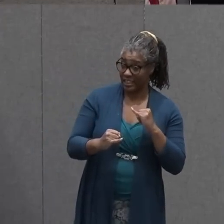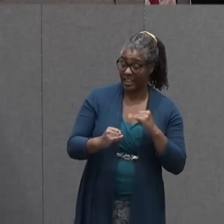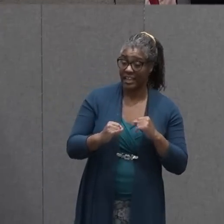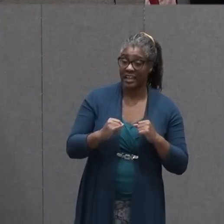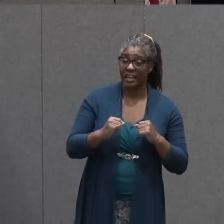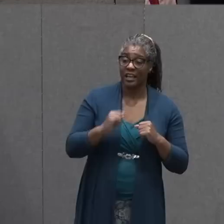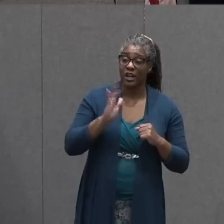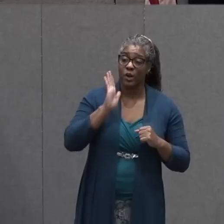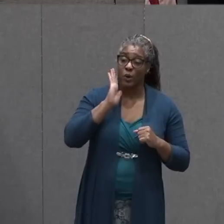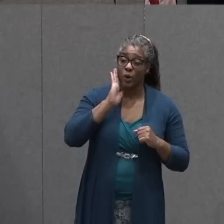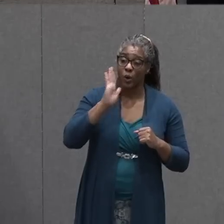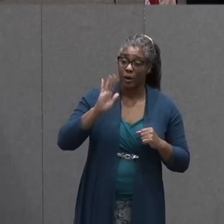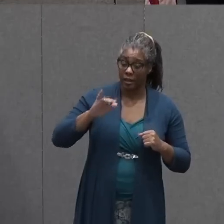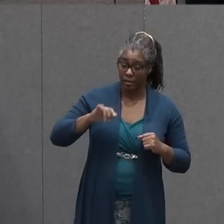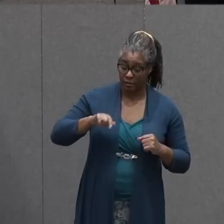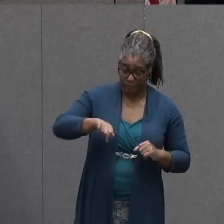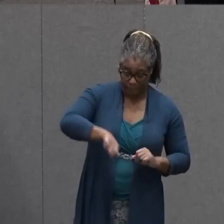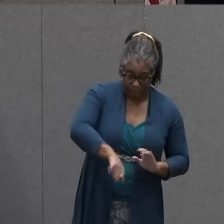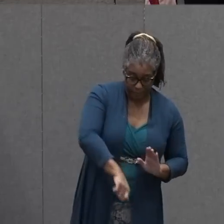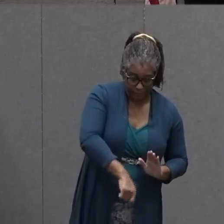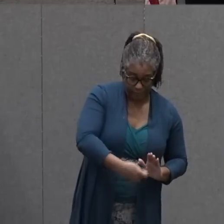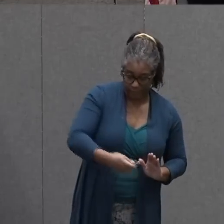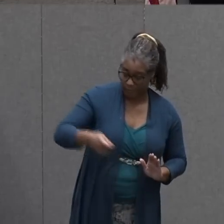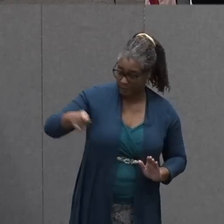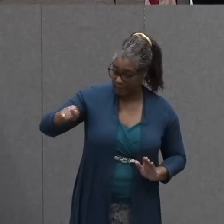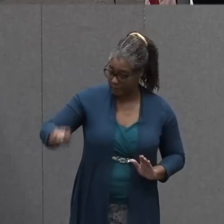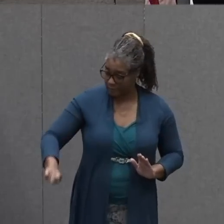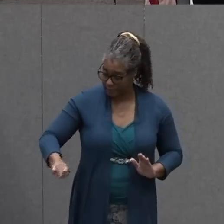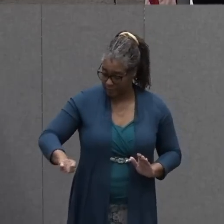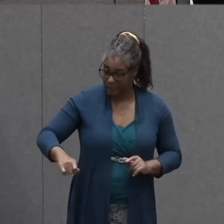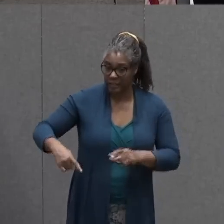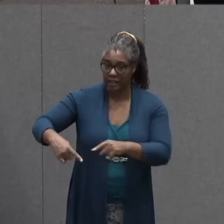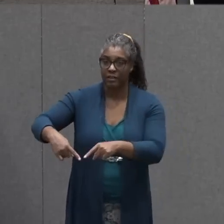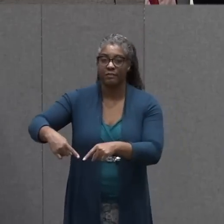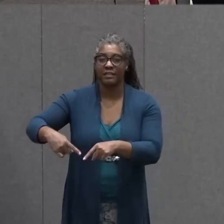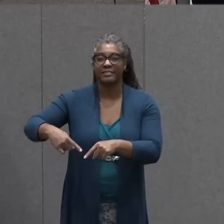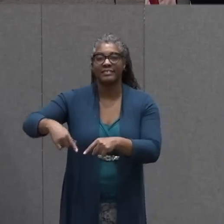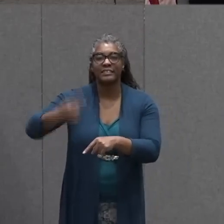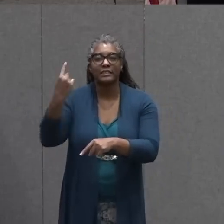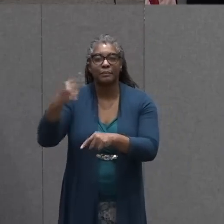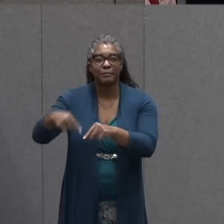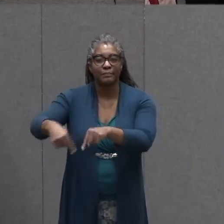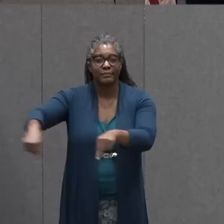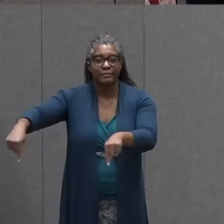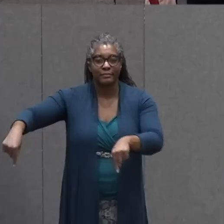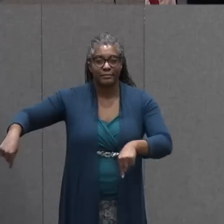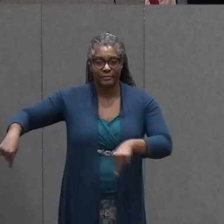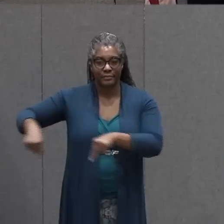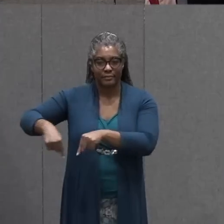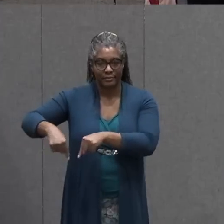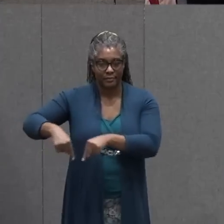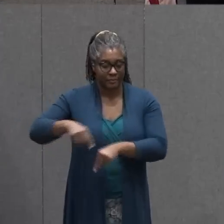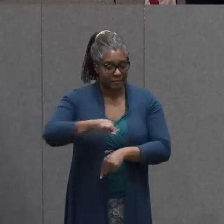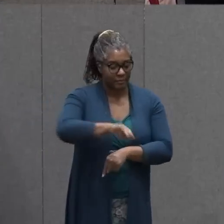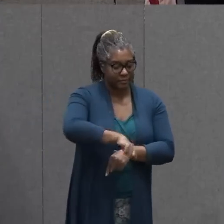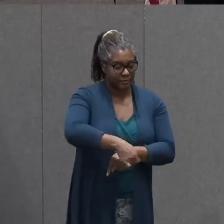tray. How many? Or just... I just brought a scoop. Just scoop them up, just like ice